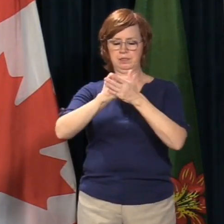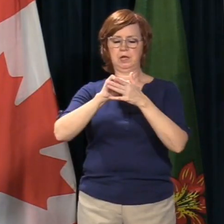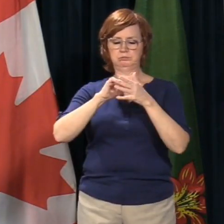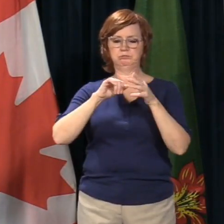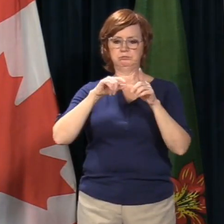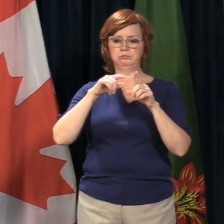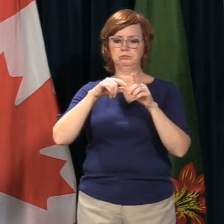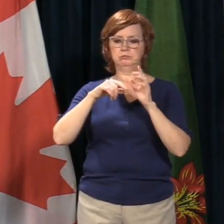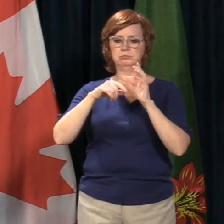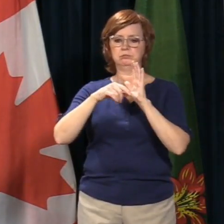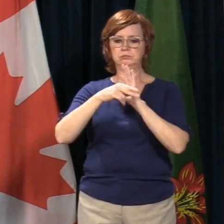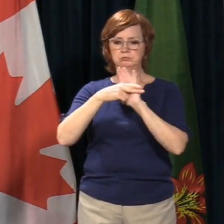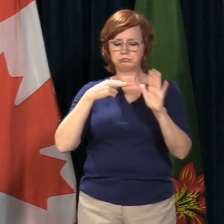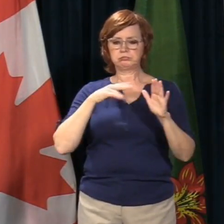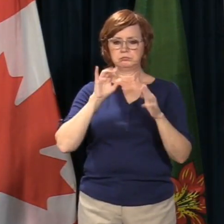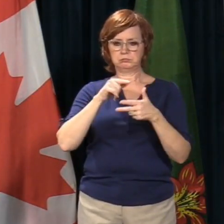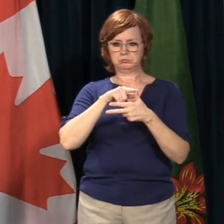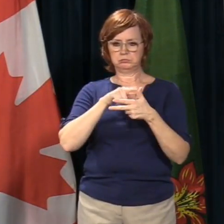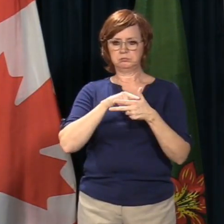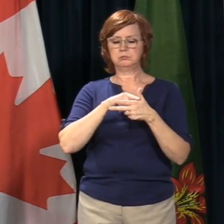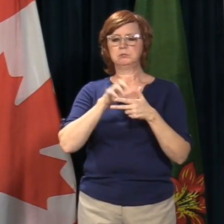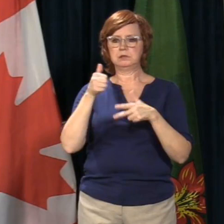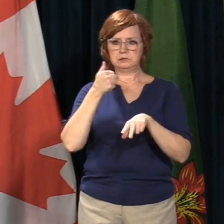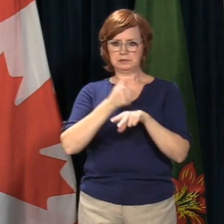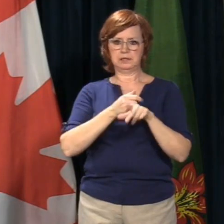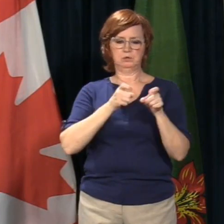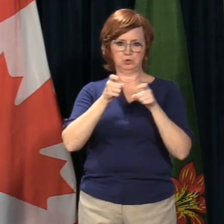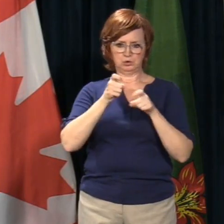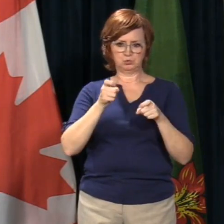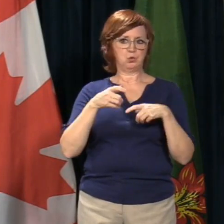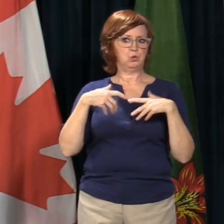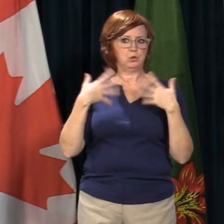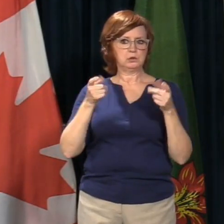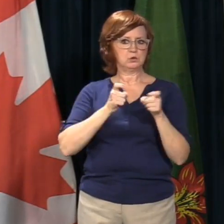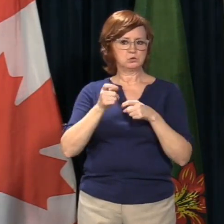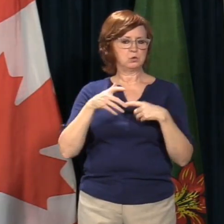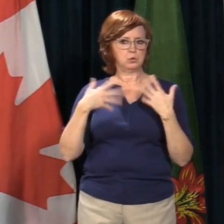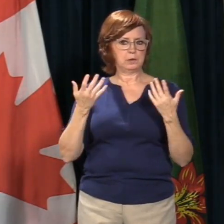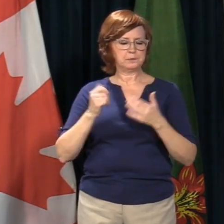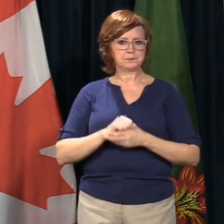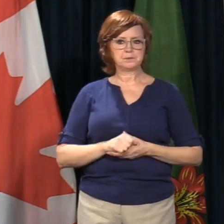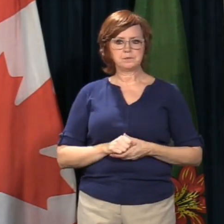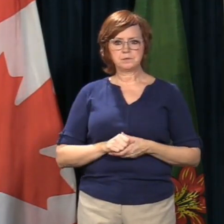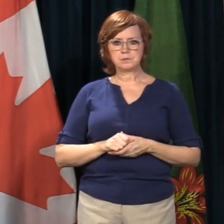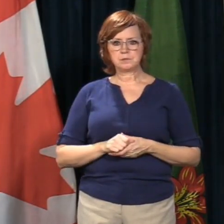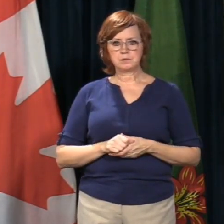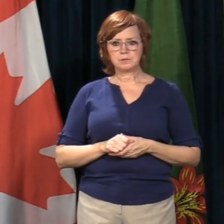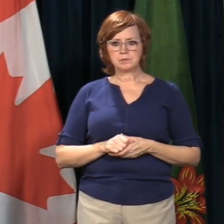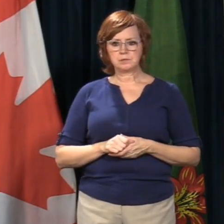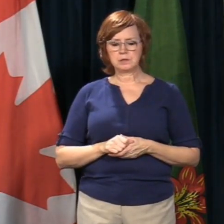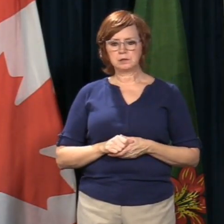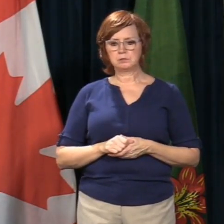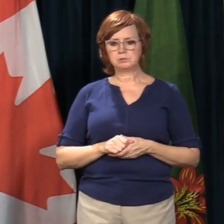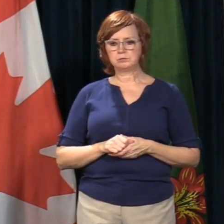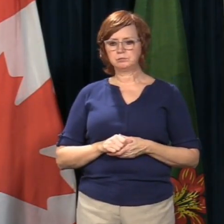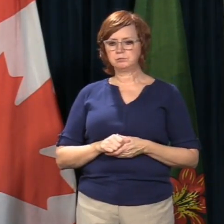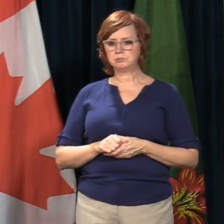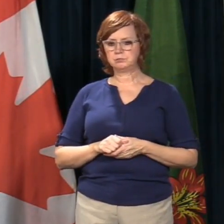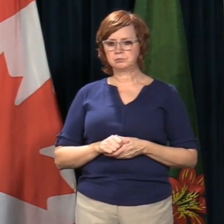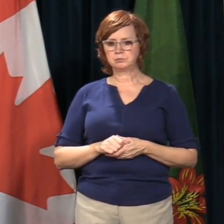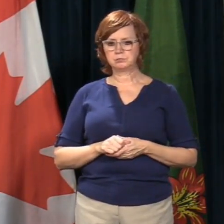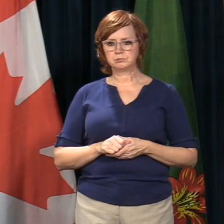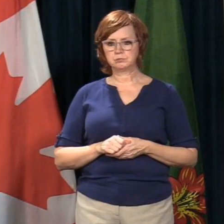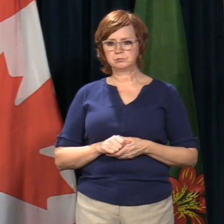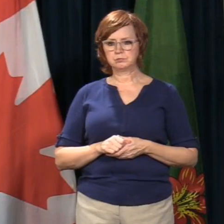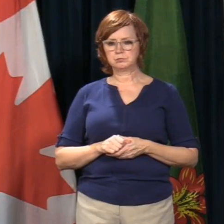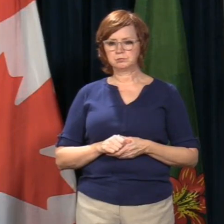this, establishing control measures have been established immediately.